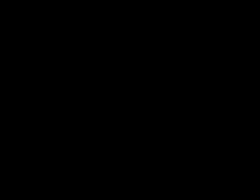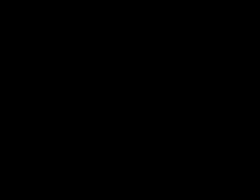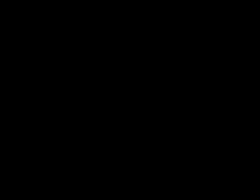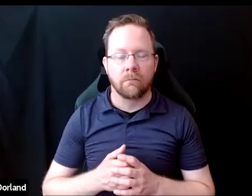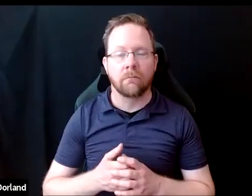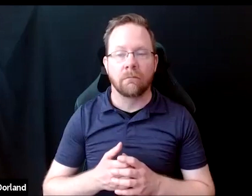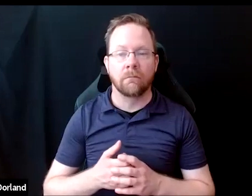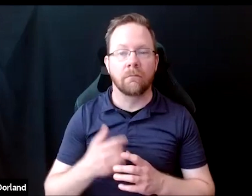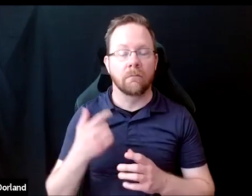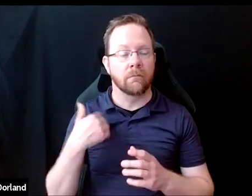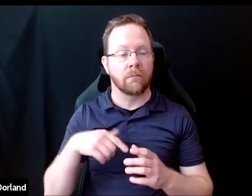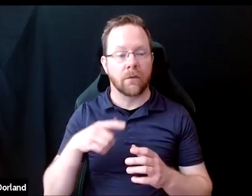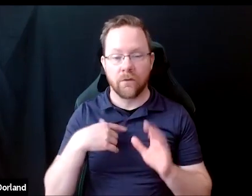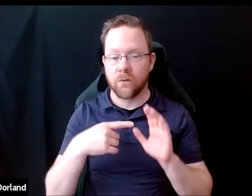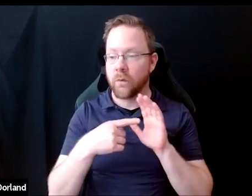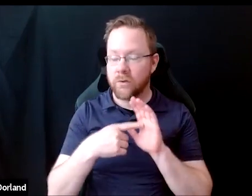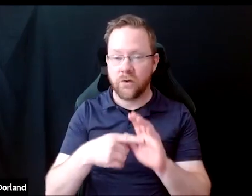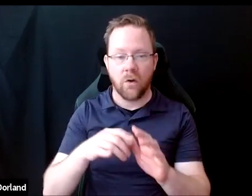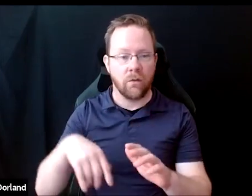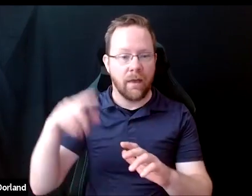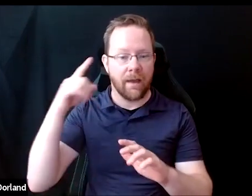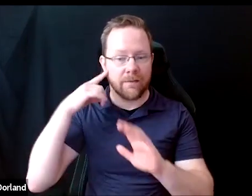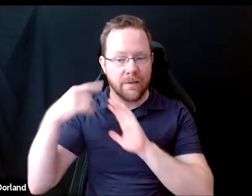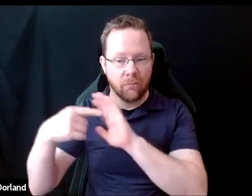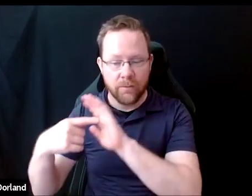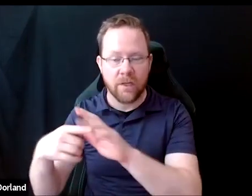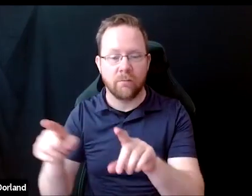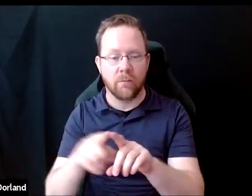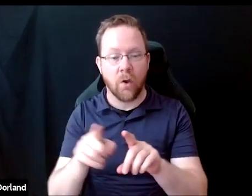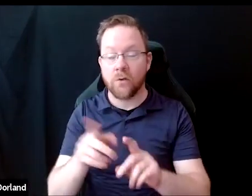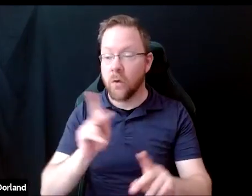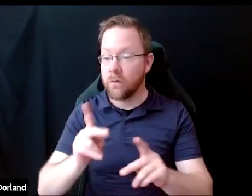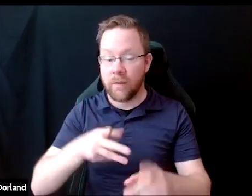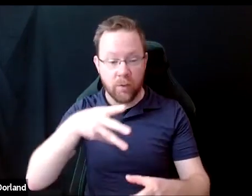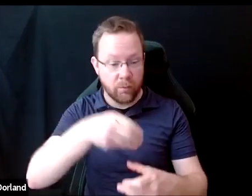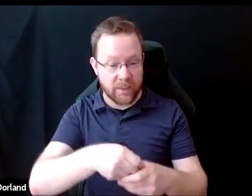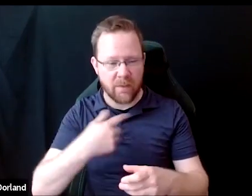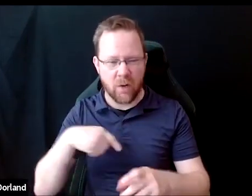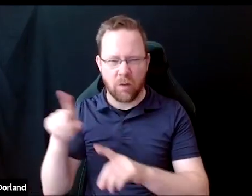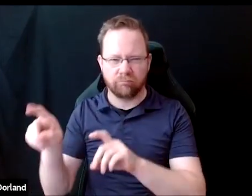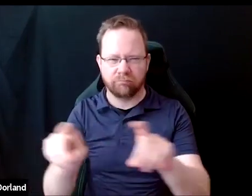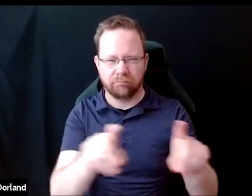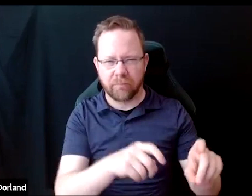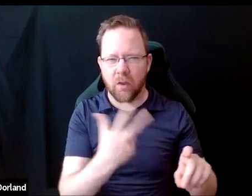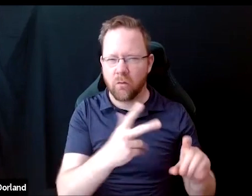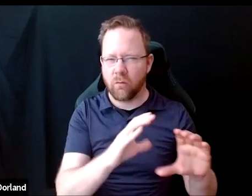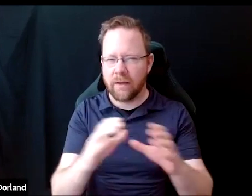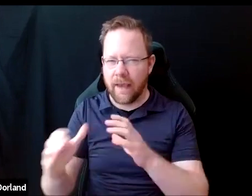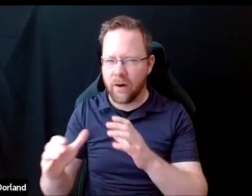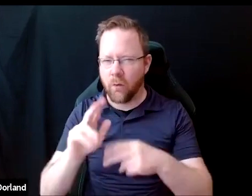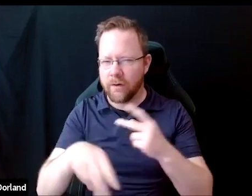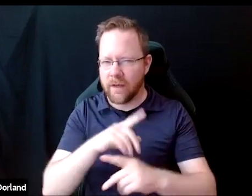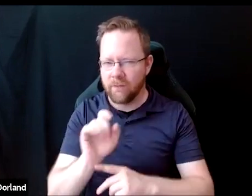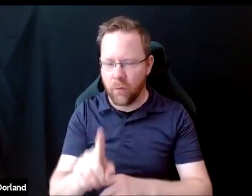this survey a series of questions. These included roughly 3 categories of questions.